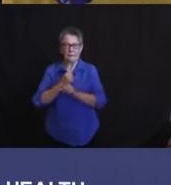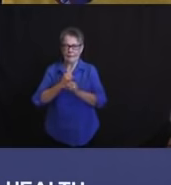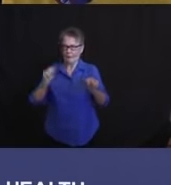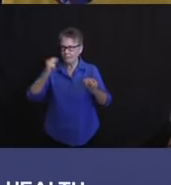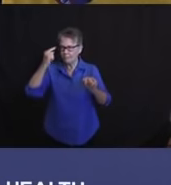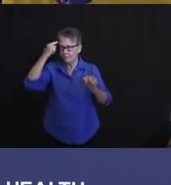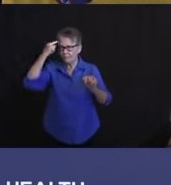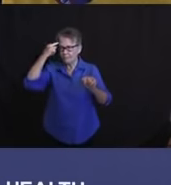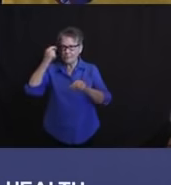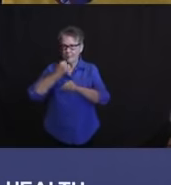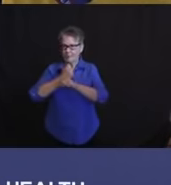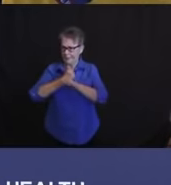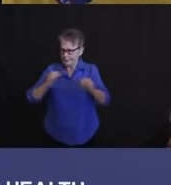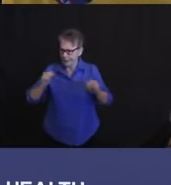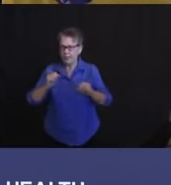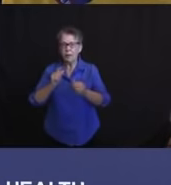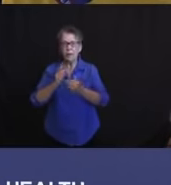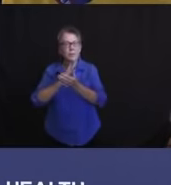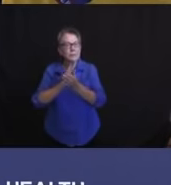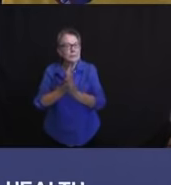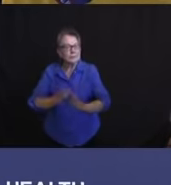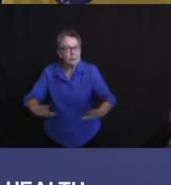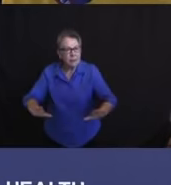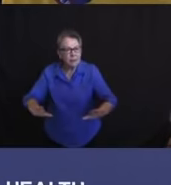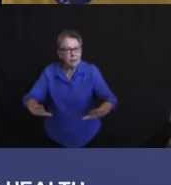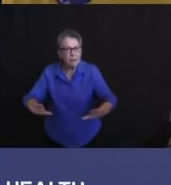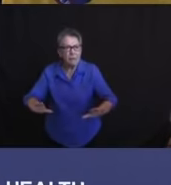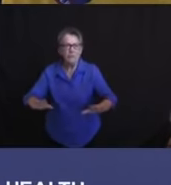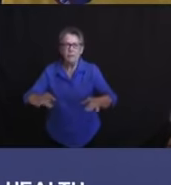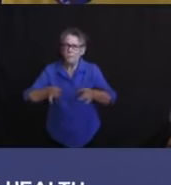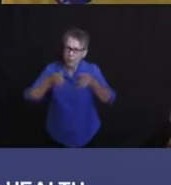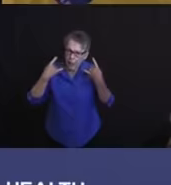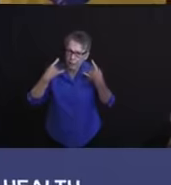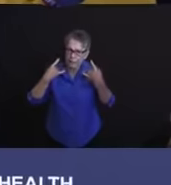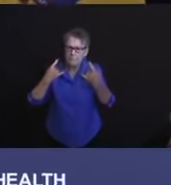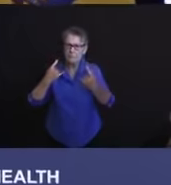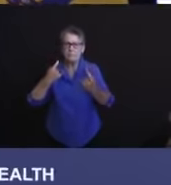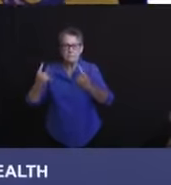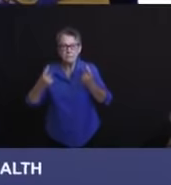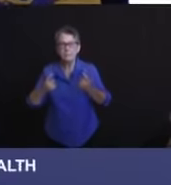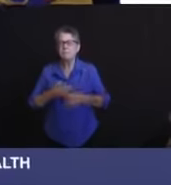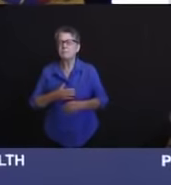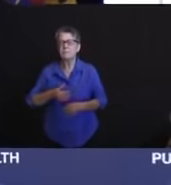celebrate our nation's independence and birthday. With that, God bless you all and thank you.